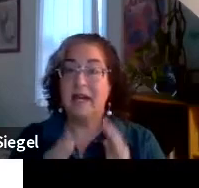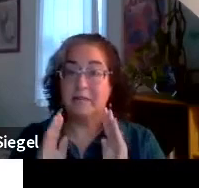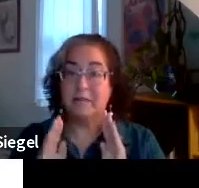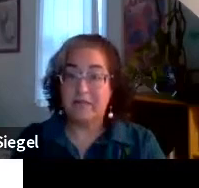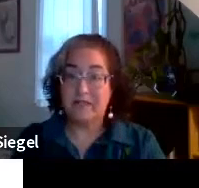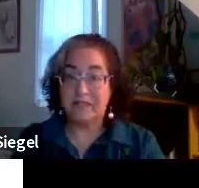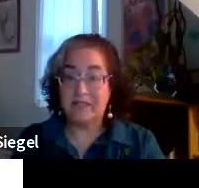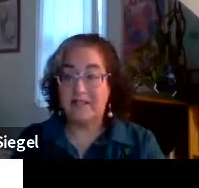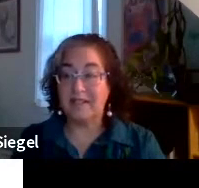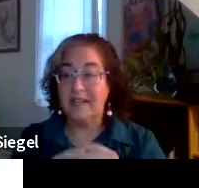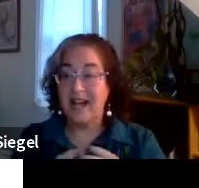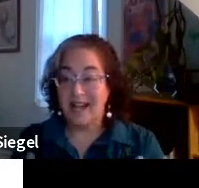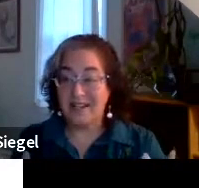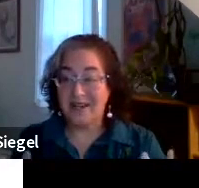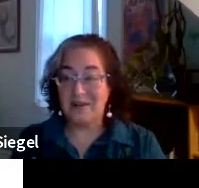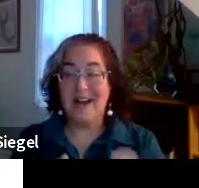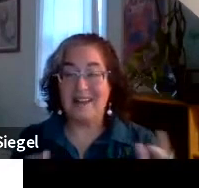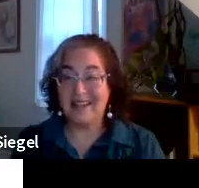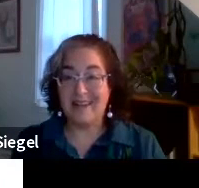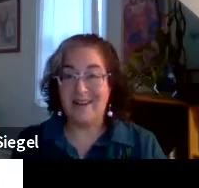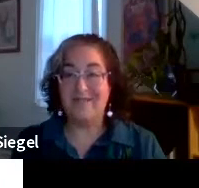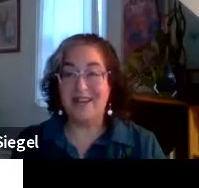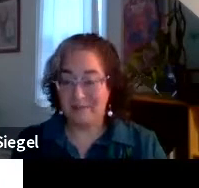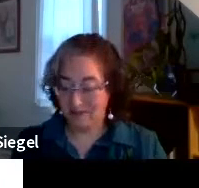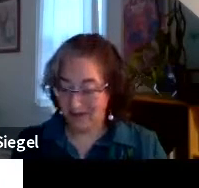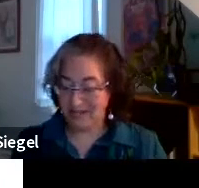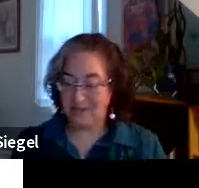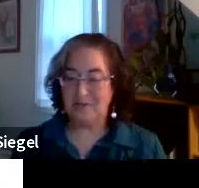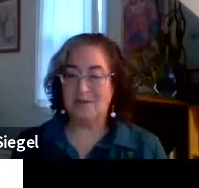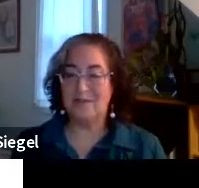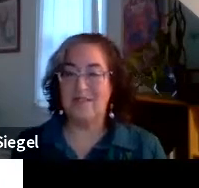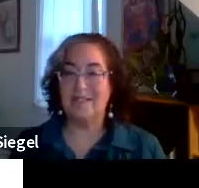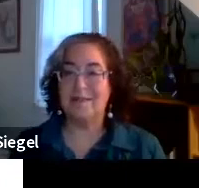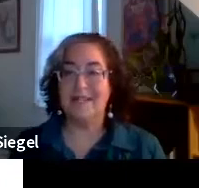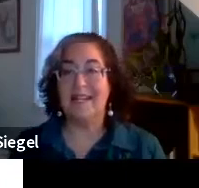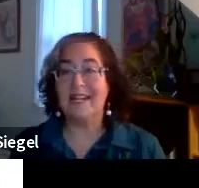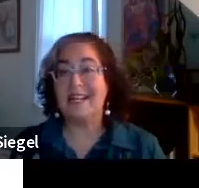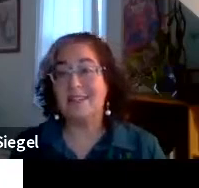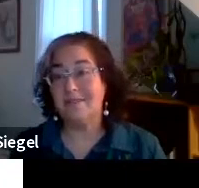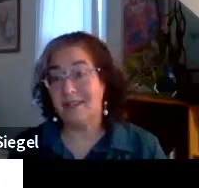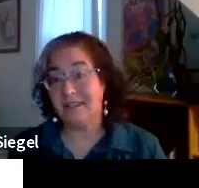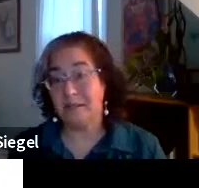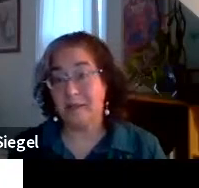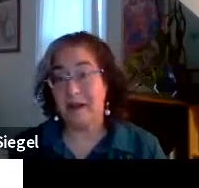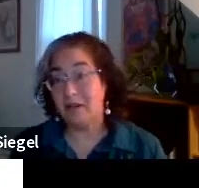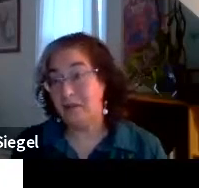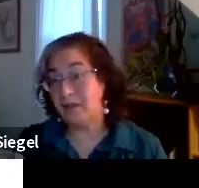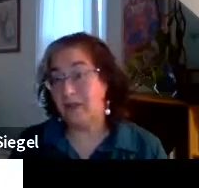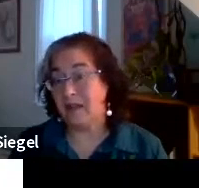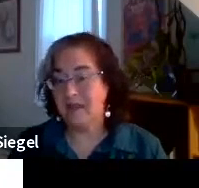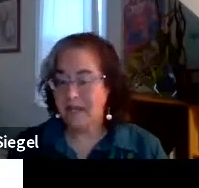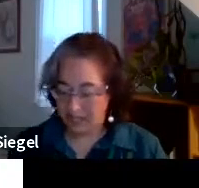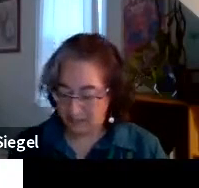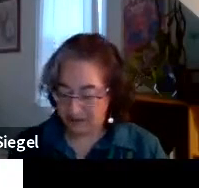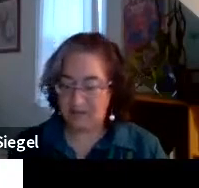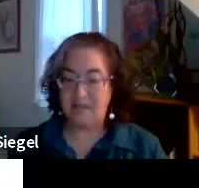me. Statistically, I know I can count off and I'm going to run into a person with a disability. And I'd like you to think a little bit about who in your